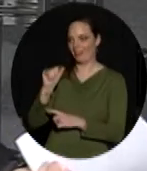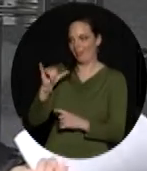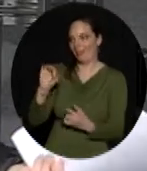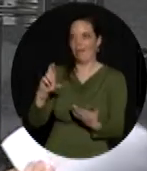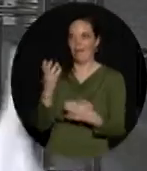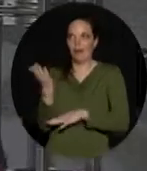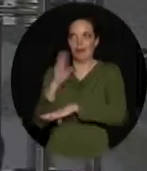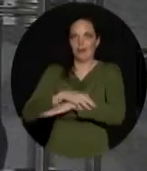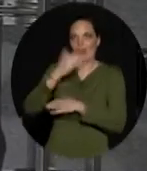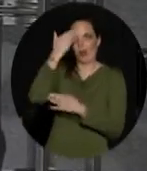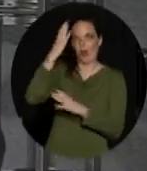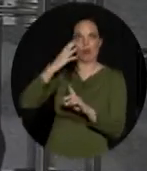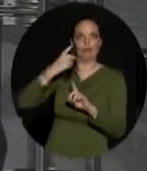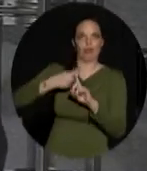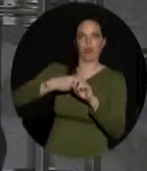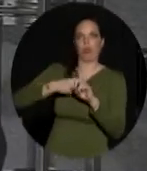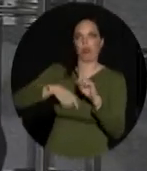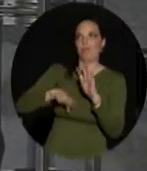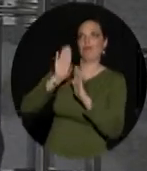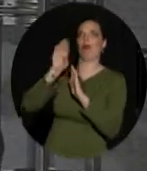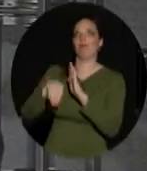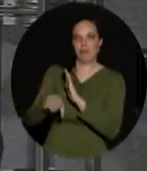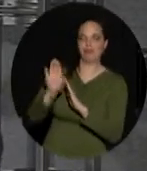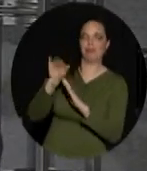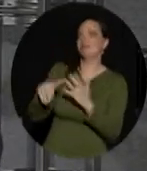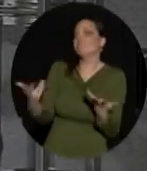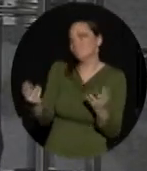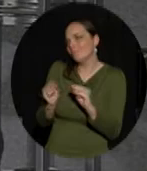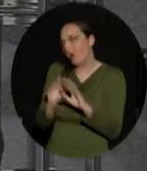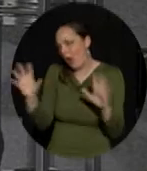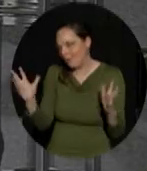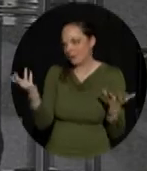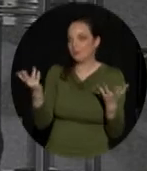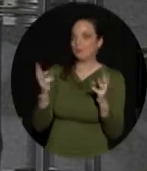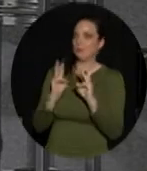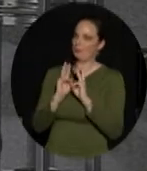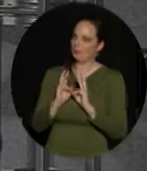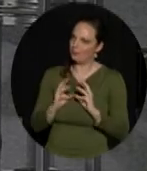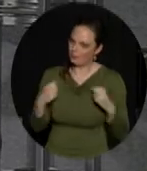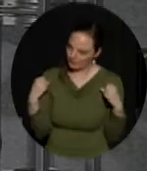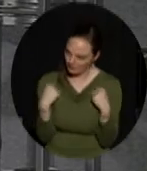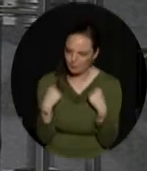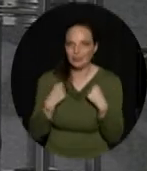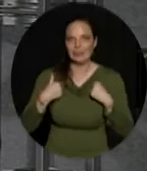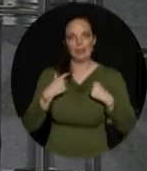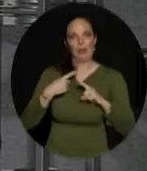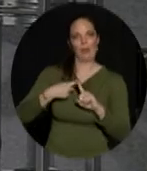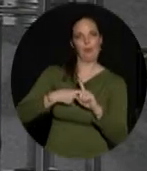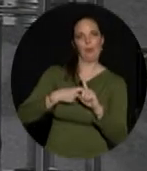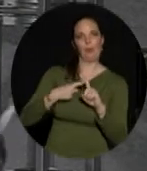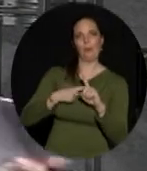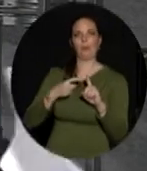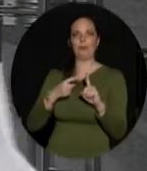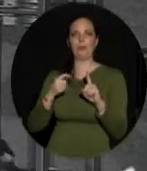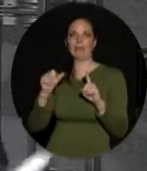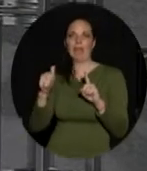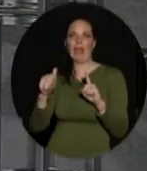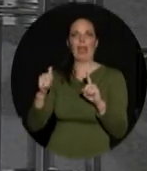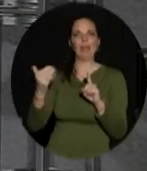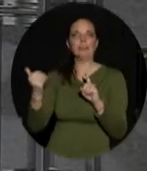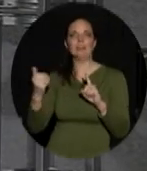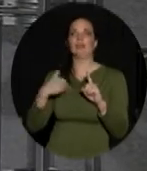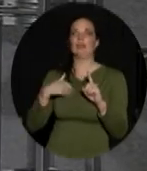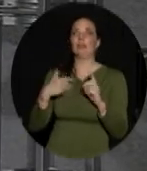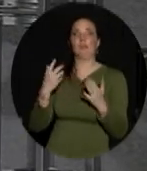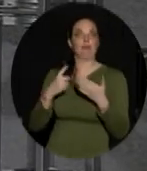the day. Sure. But obviously with winter weather, we're looking at very cold temps, sometimes in teens and single digits. Yeah. So what are some things we can